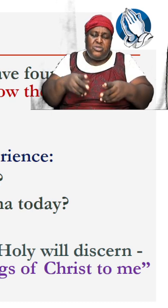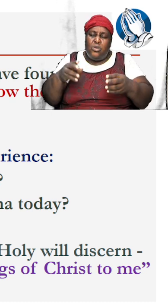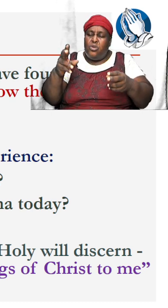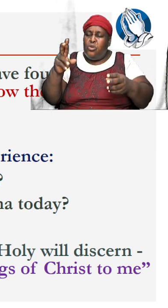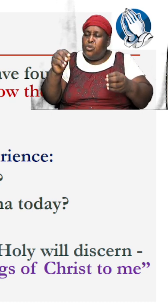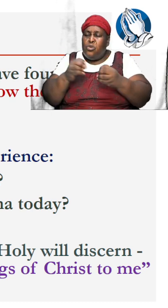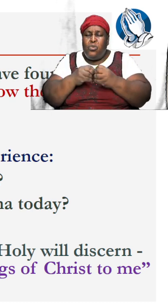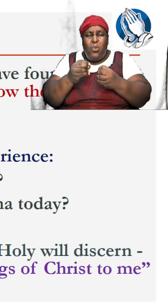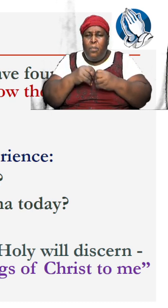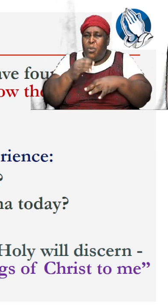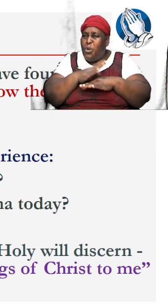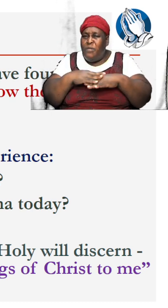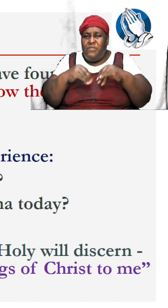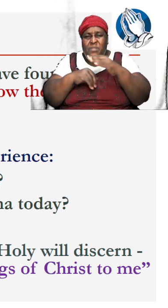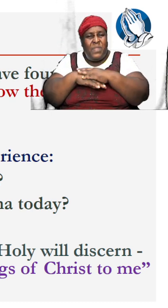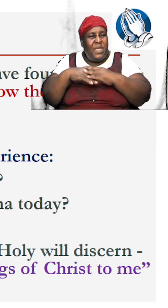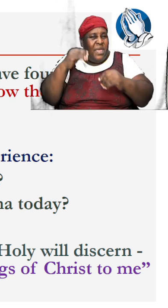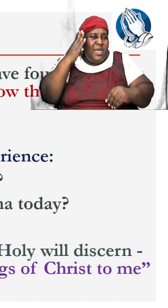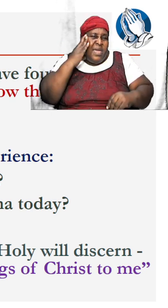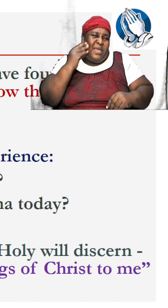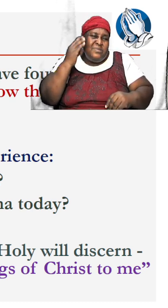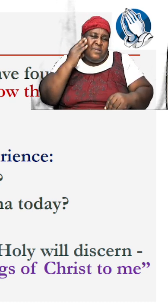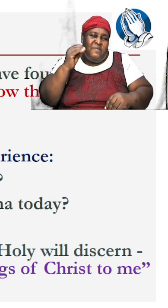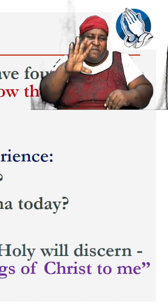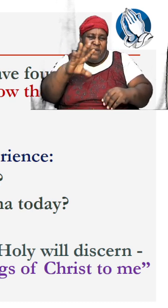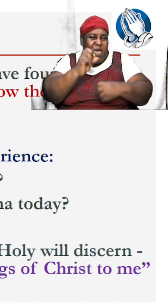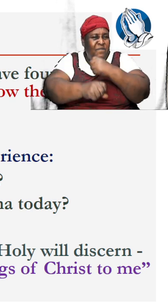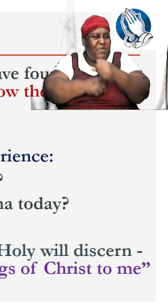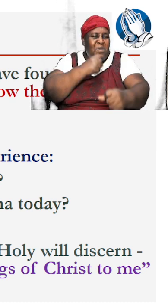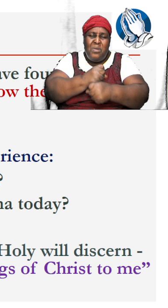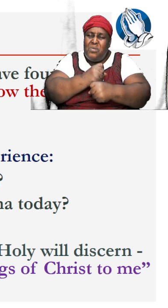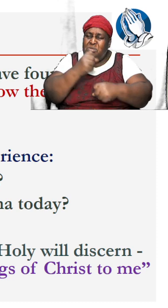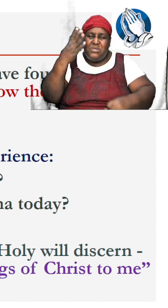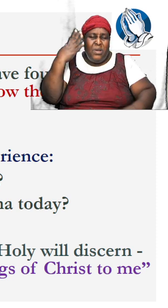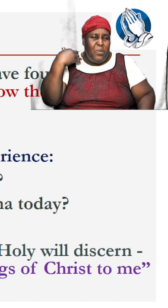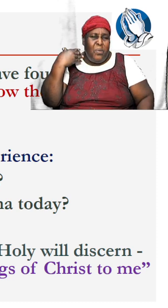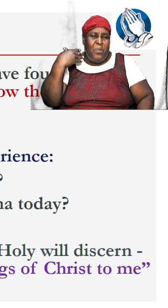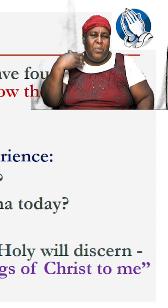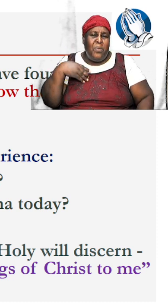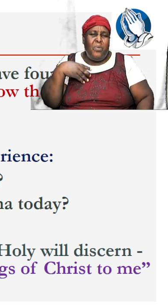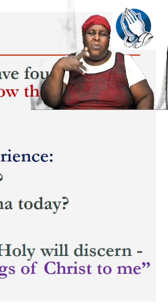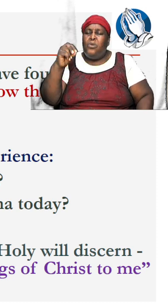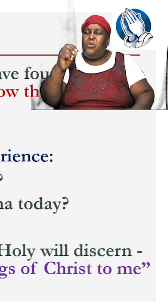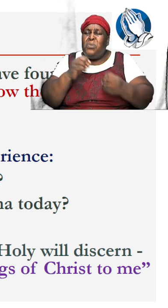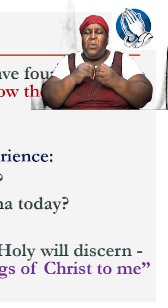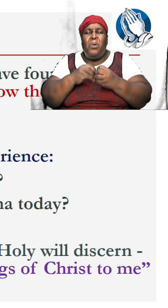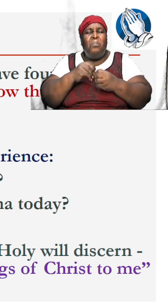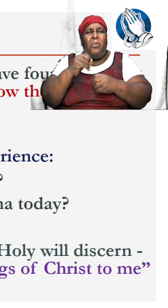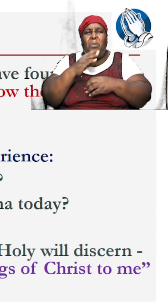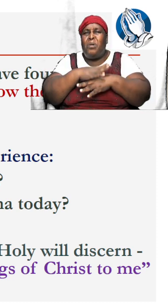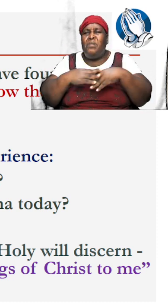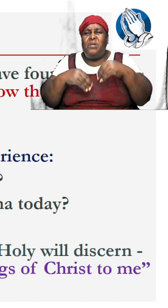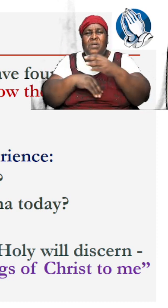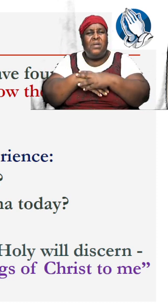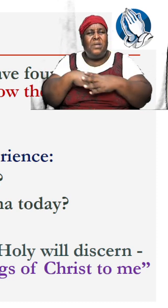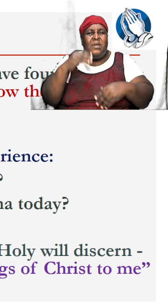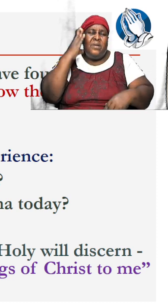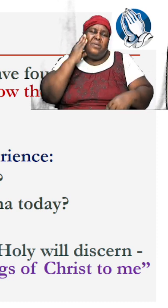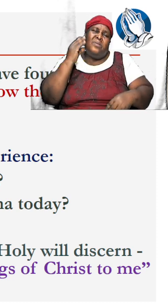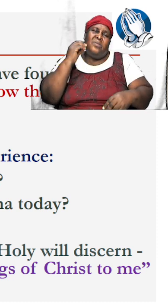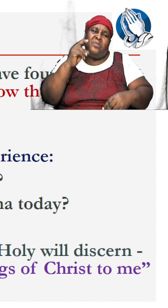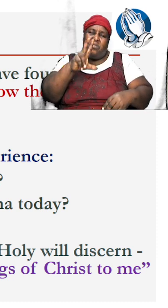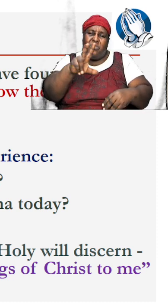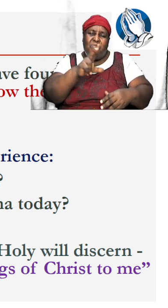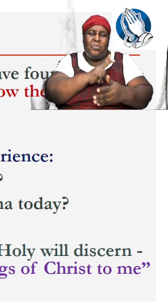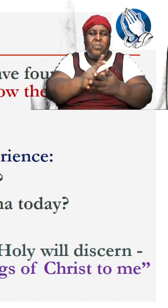comfortable with the experience they had 5 years ago, Habasha. They're no longer comfortable with the experience they had 3 weeks